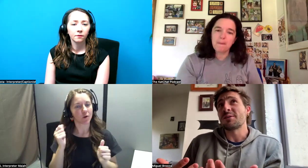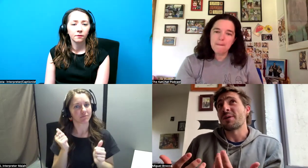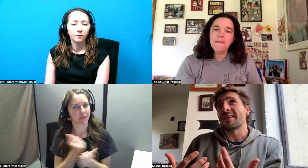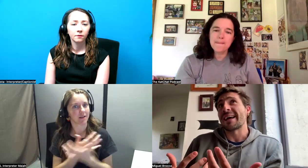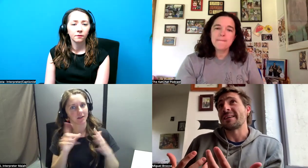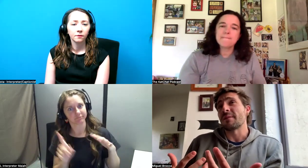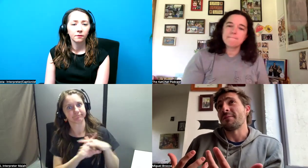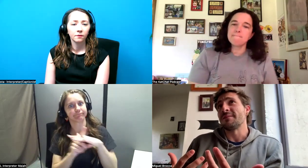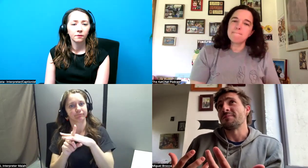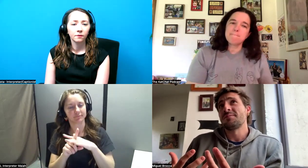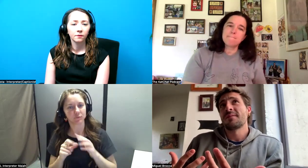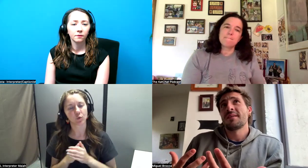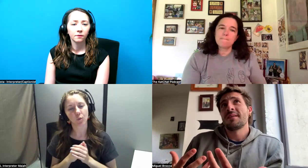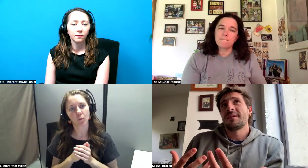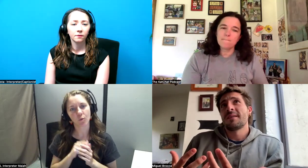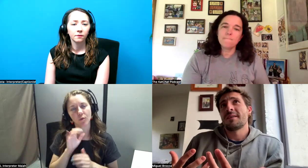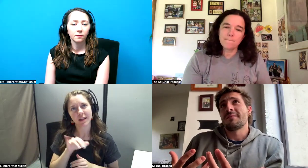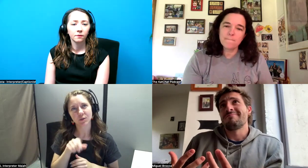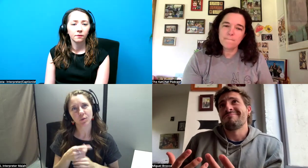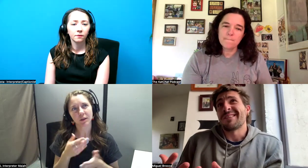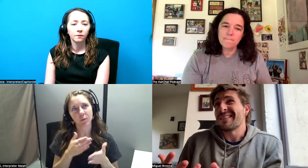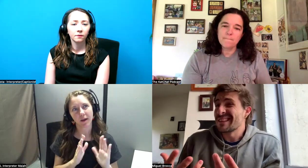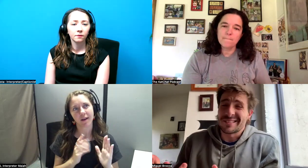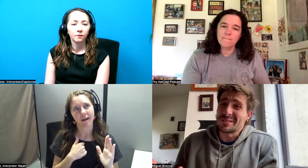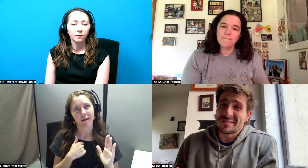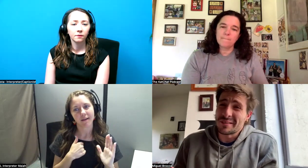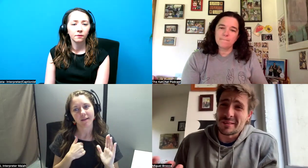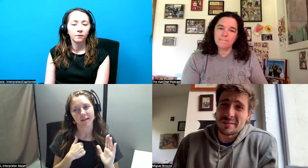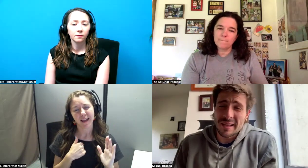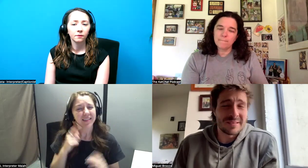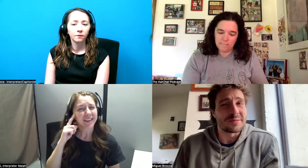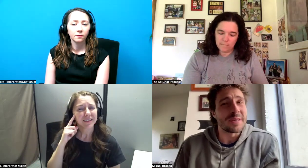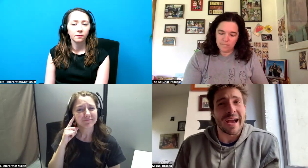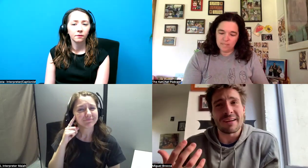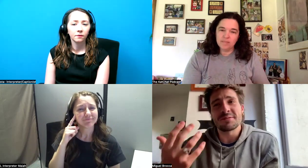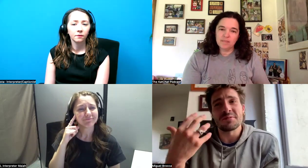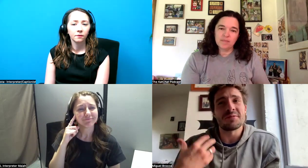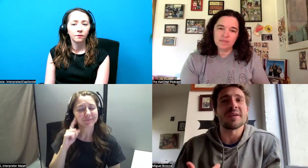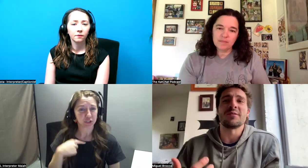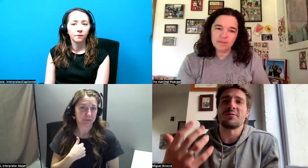the only way that I can. I mean, I think that's just me. I